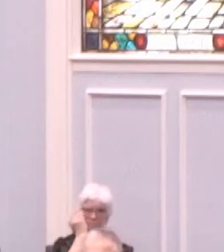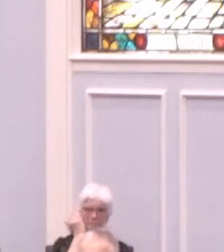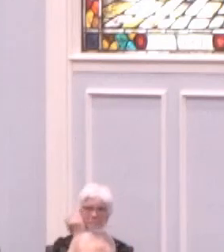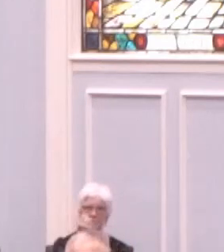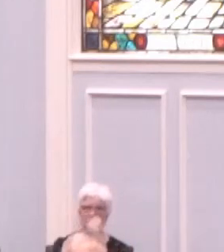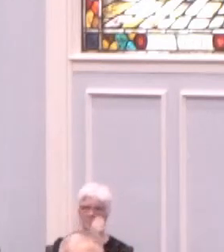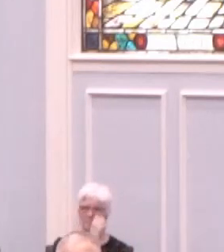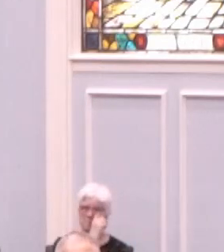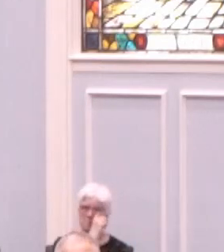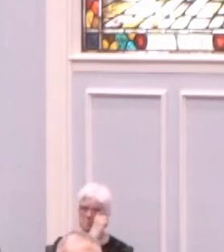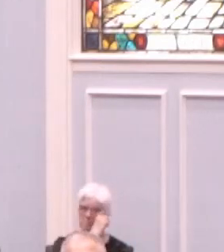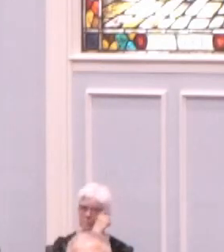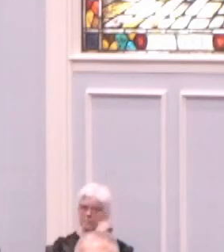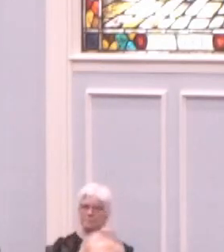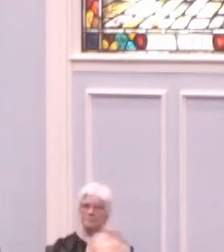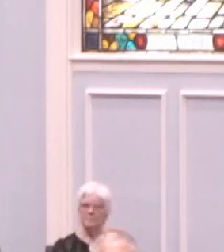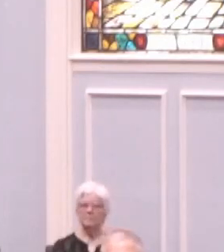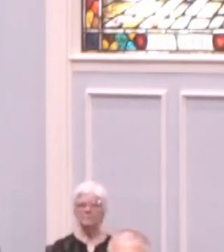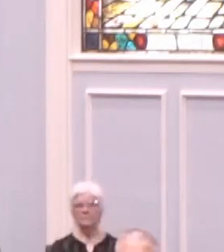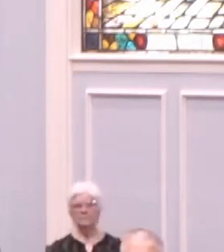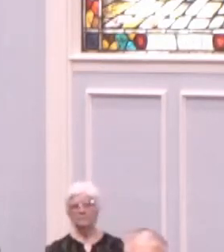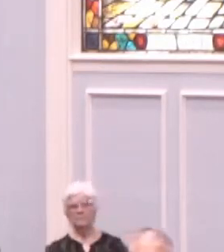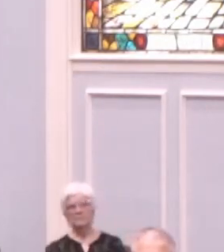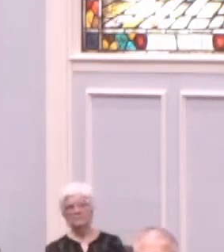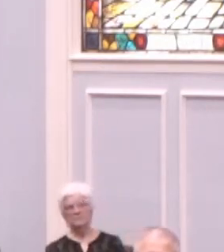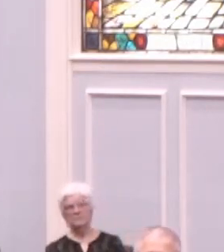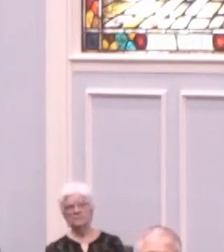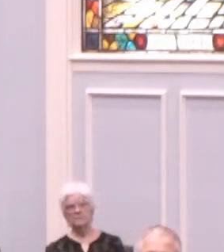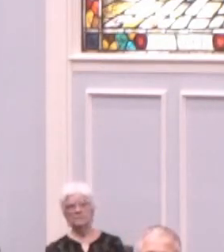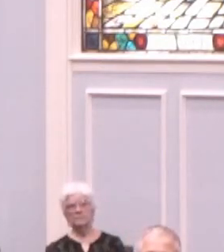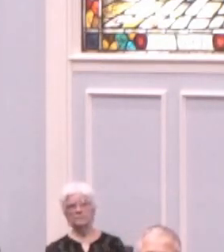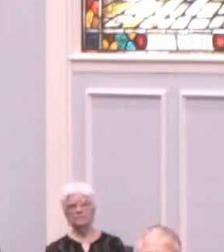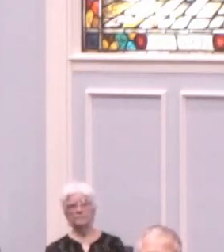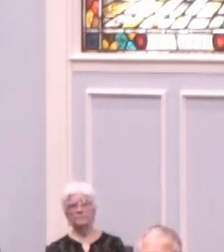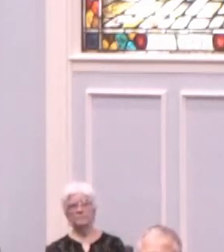Surrounded by the saints of